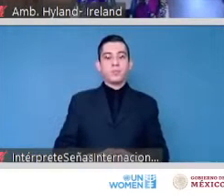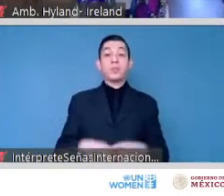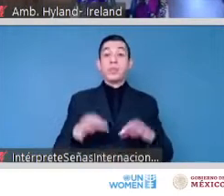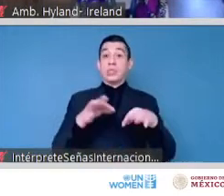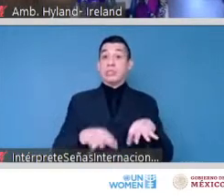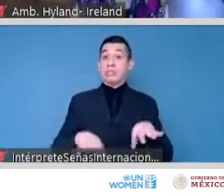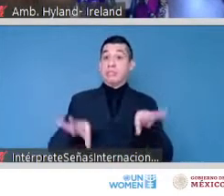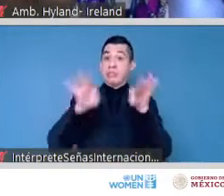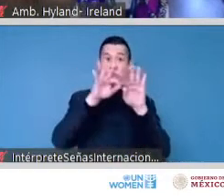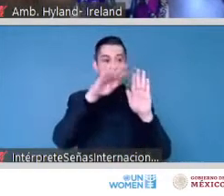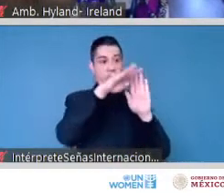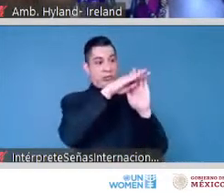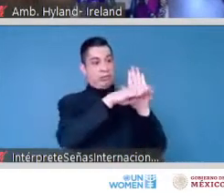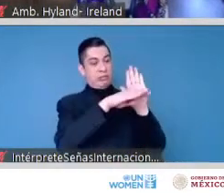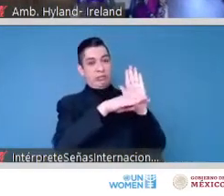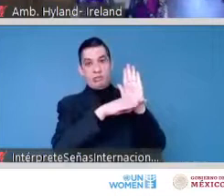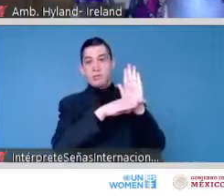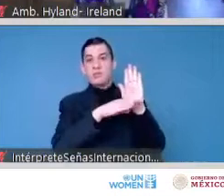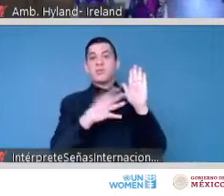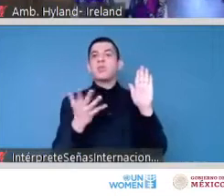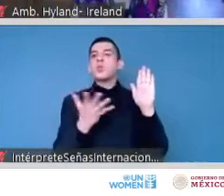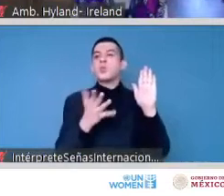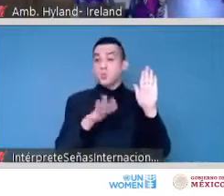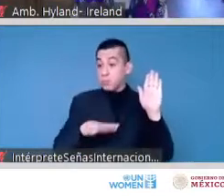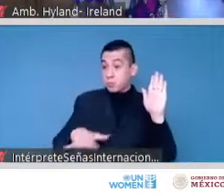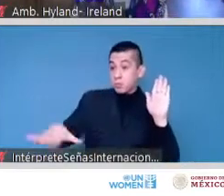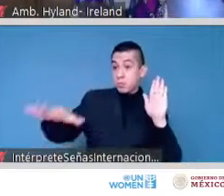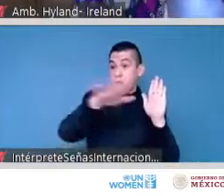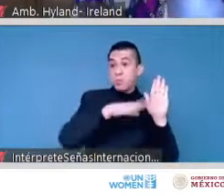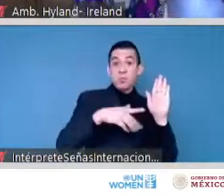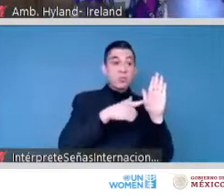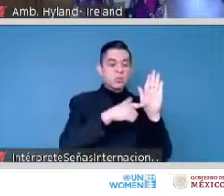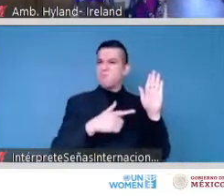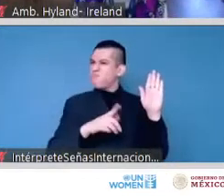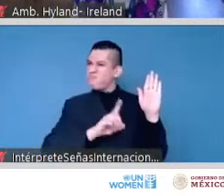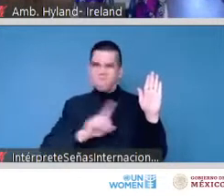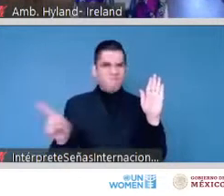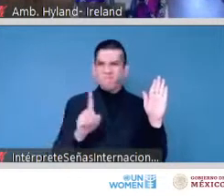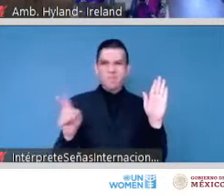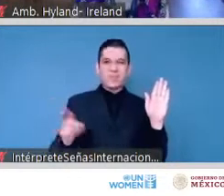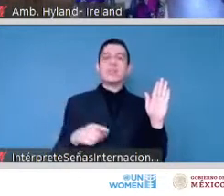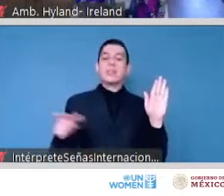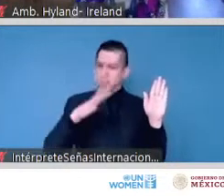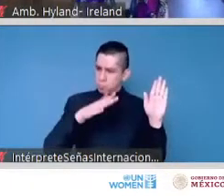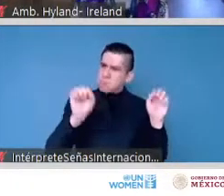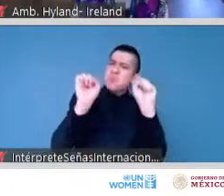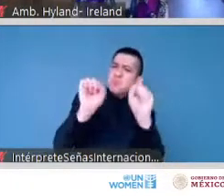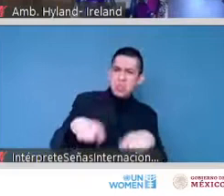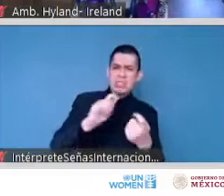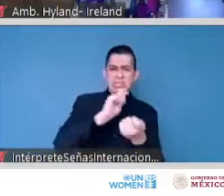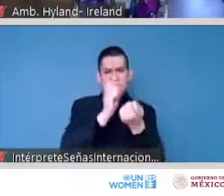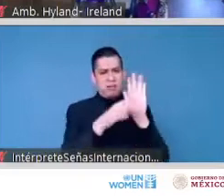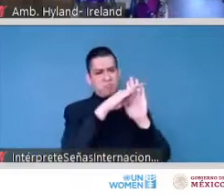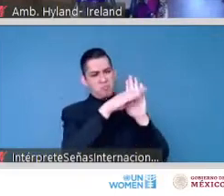three points of note from Canada, for example, where we have positive practices, but also room for improvement. And note that we